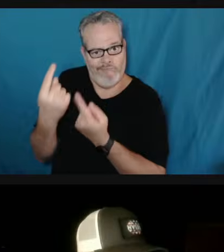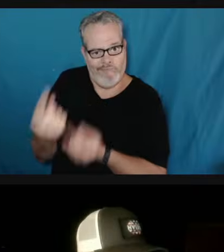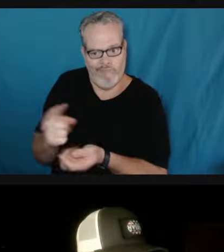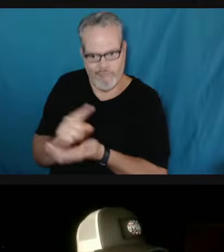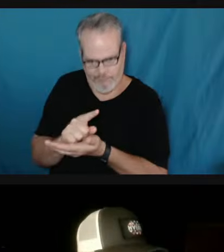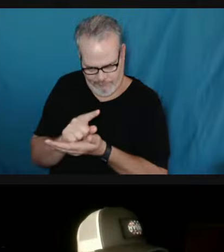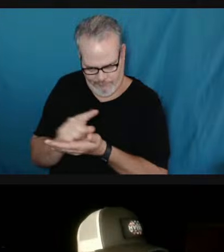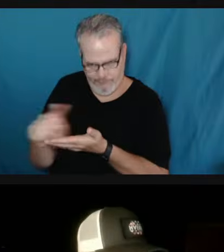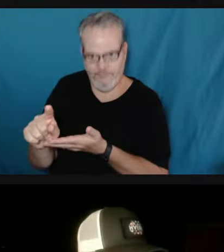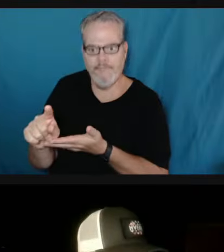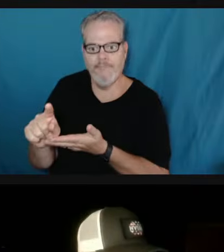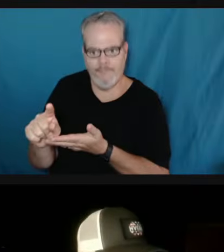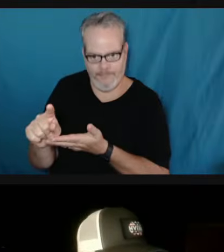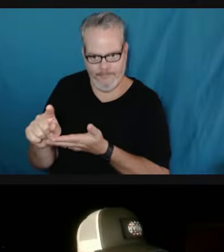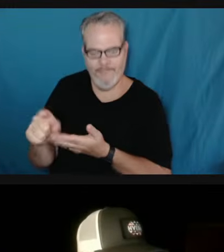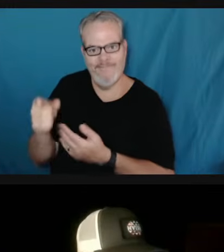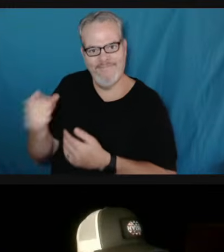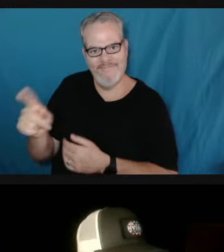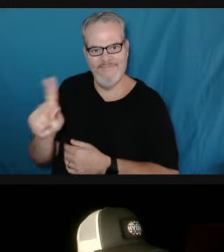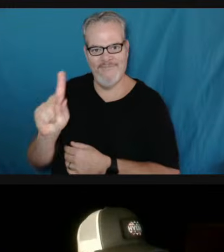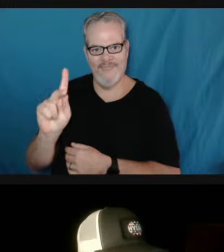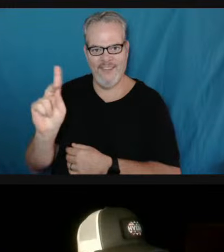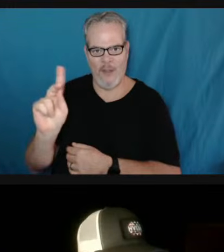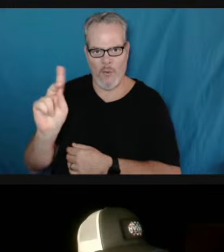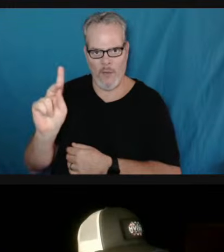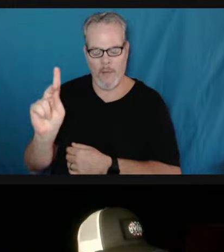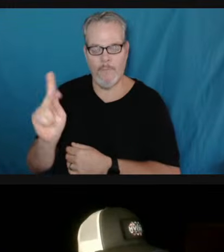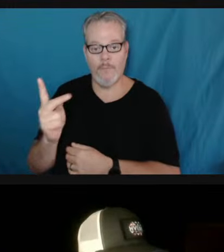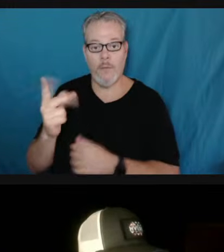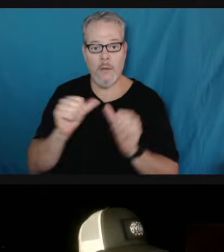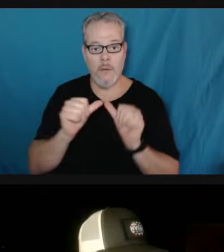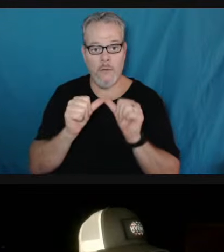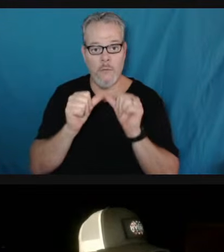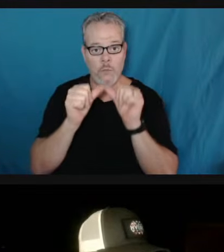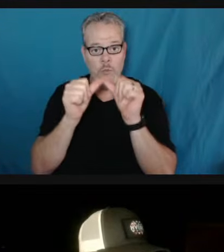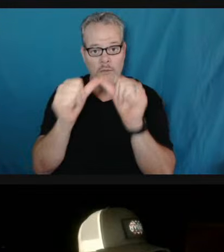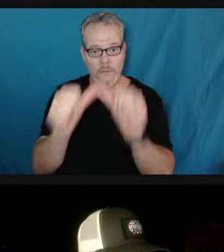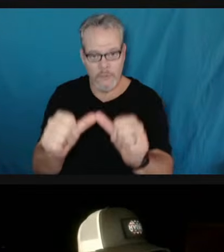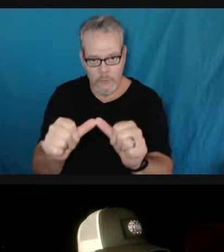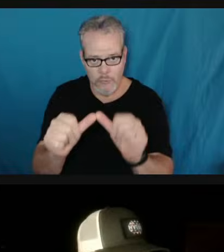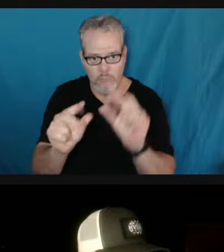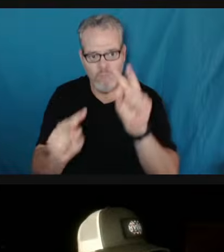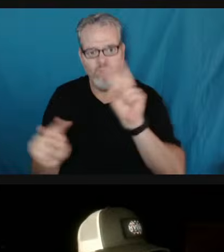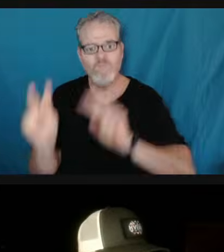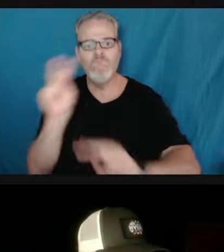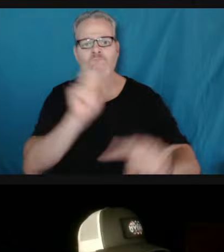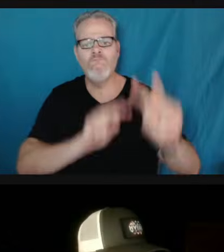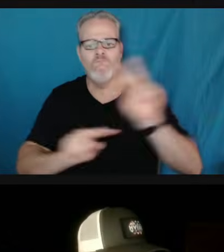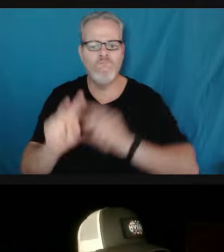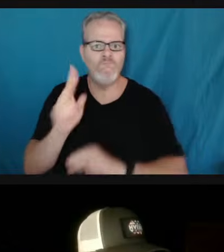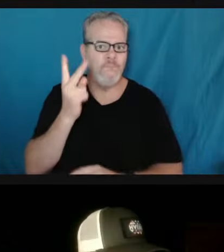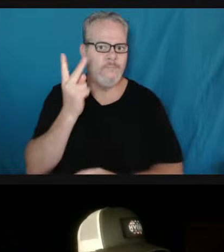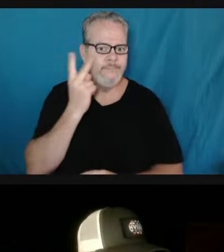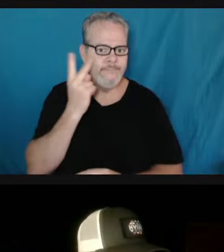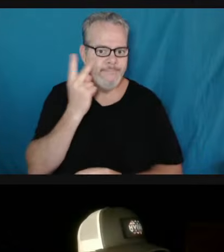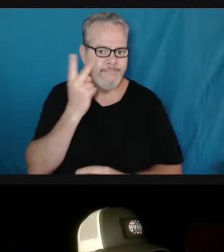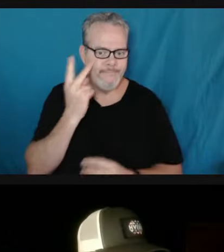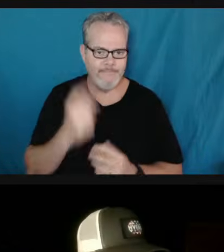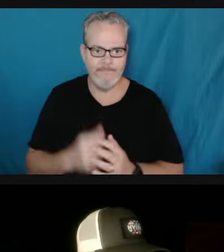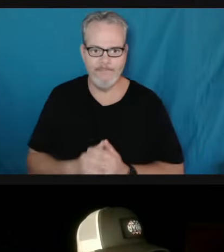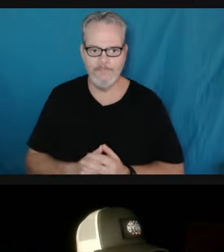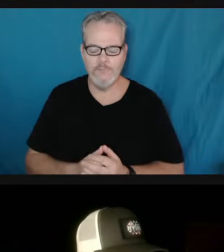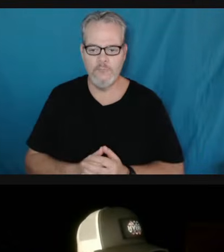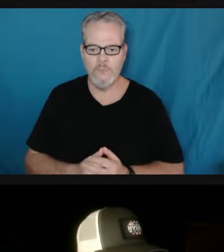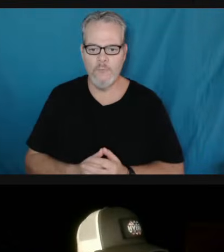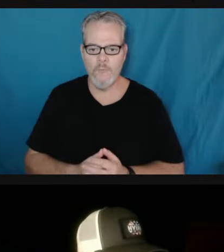of Kīlauea, and we'll continue to our monitoring. And I'll just mention